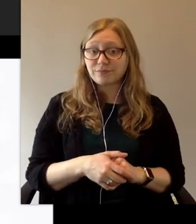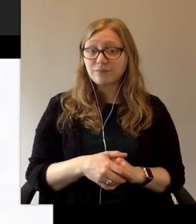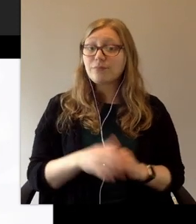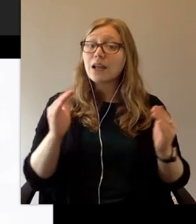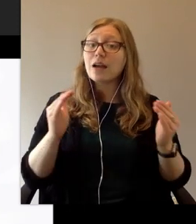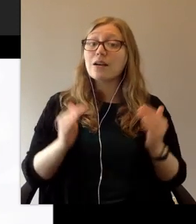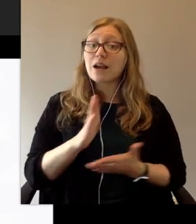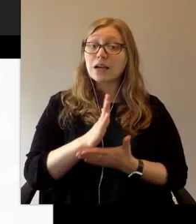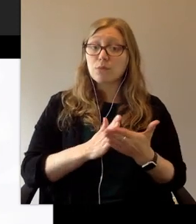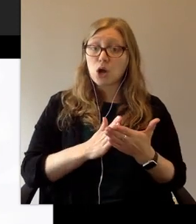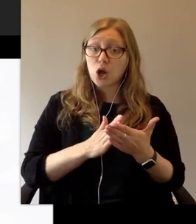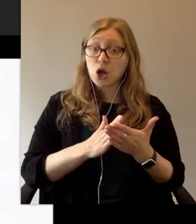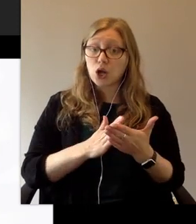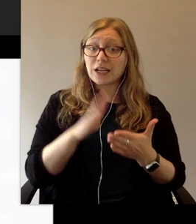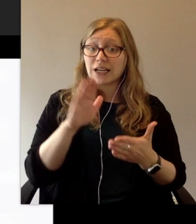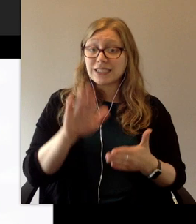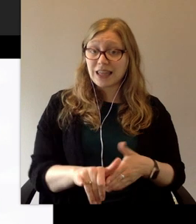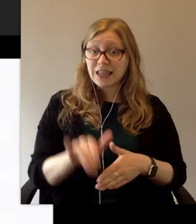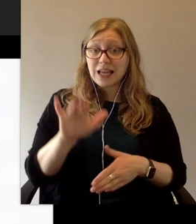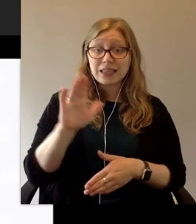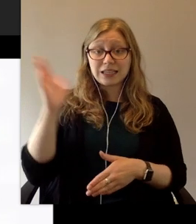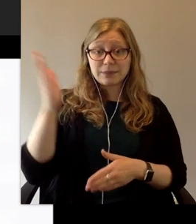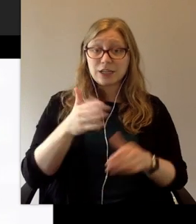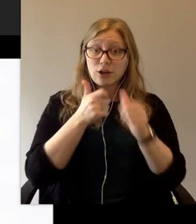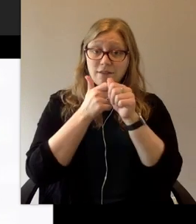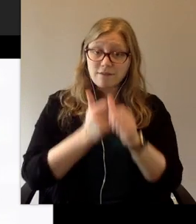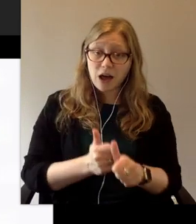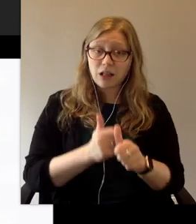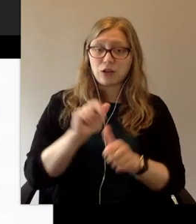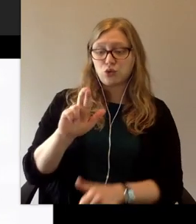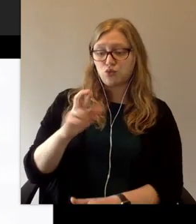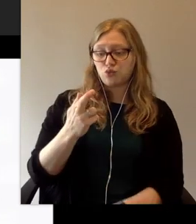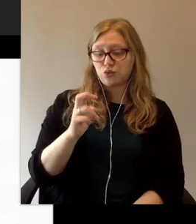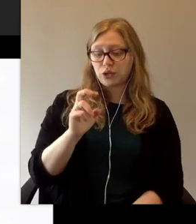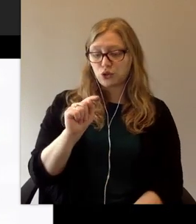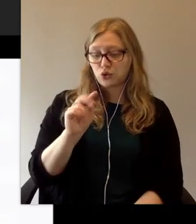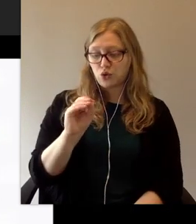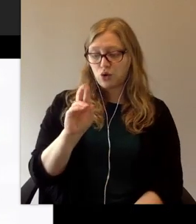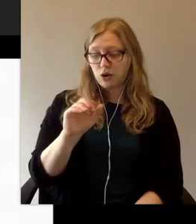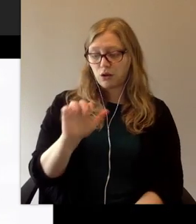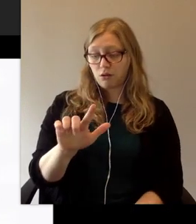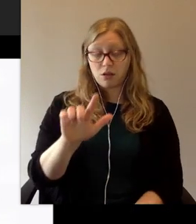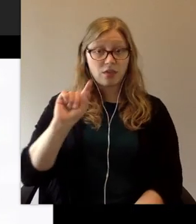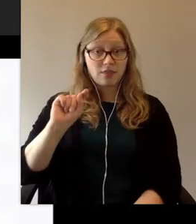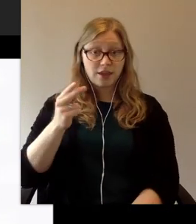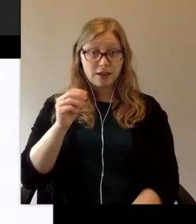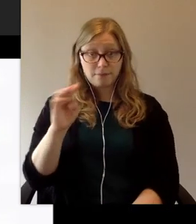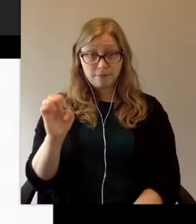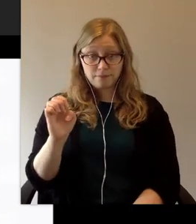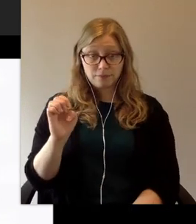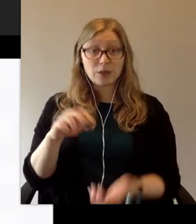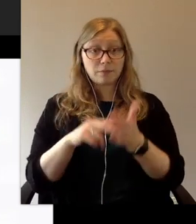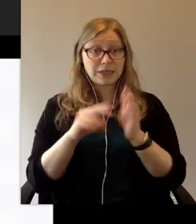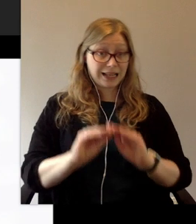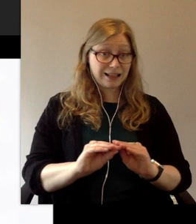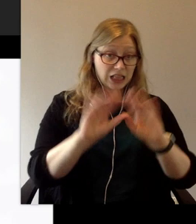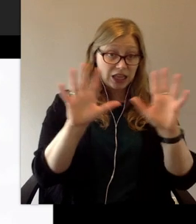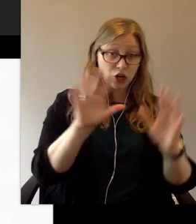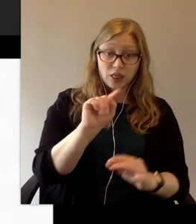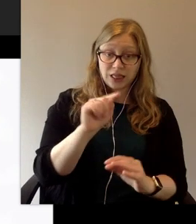The next part of the rubric is the speech follows the set rhetorical theme. So you present a clear thesis,